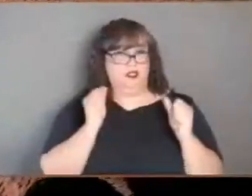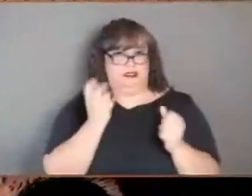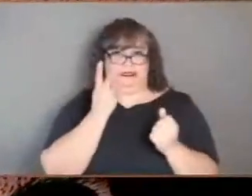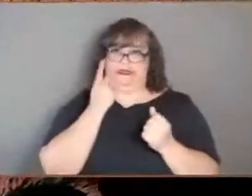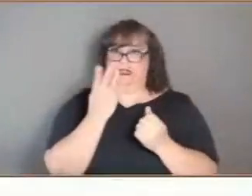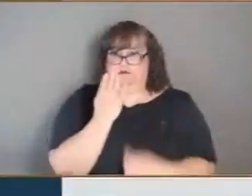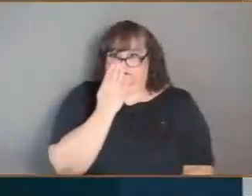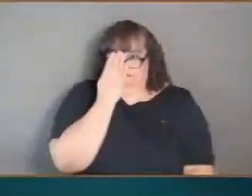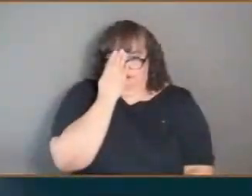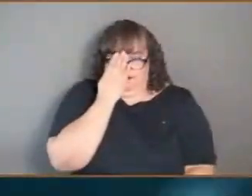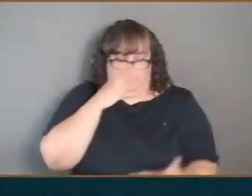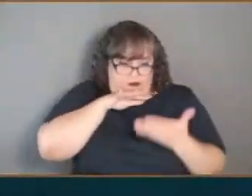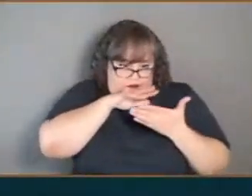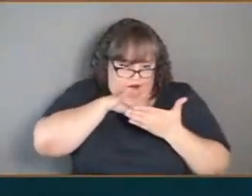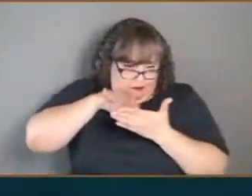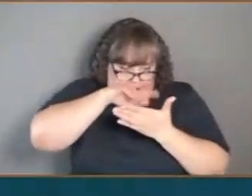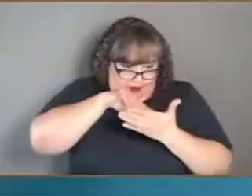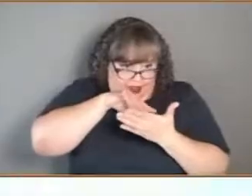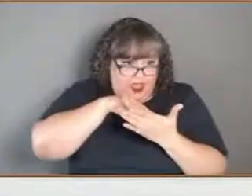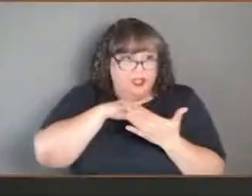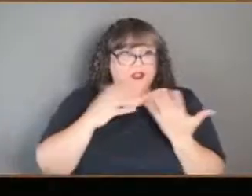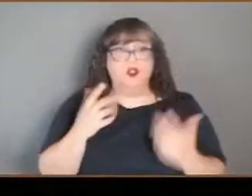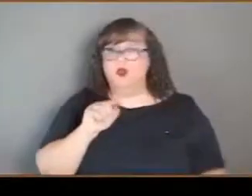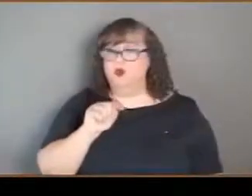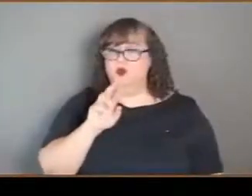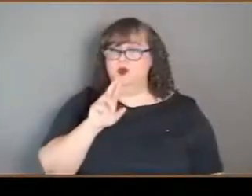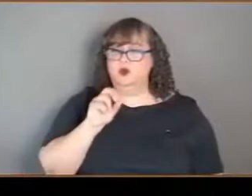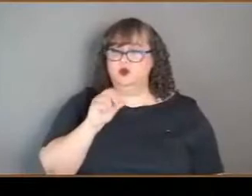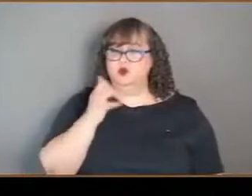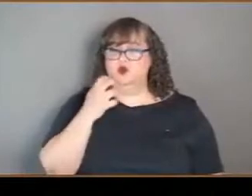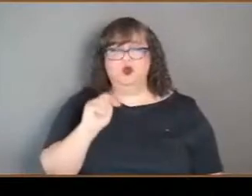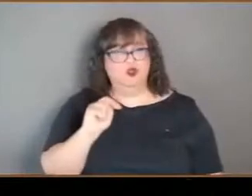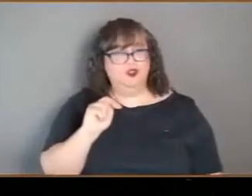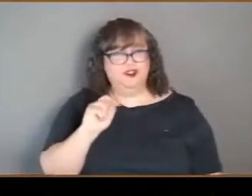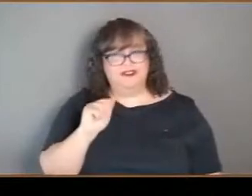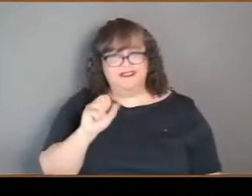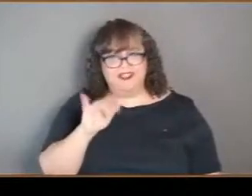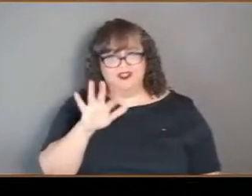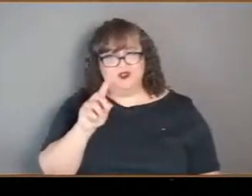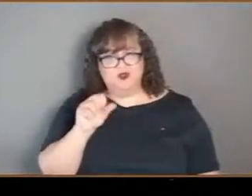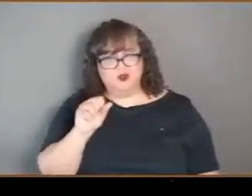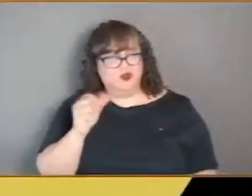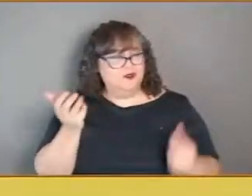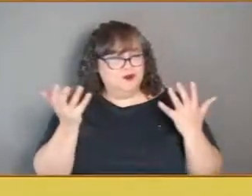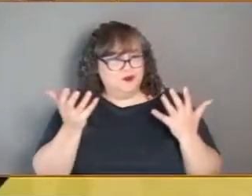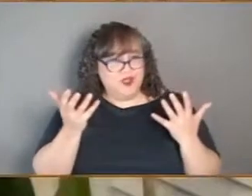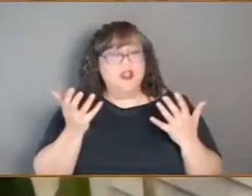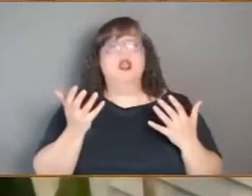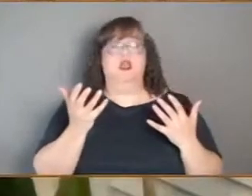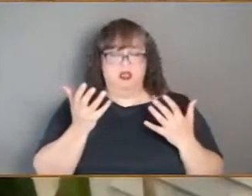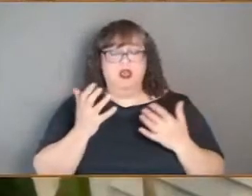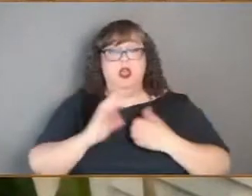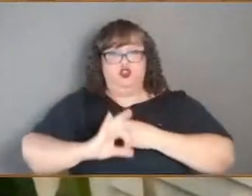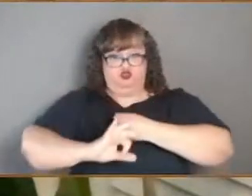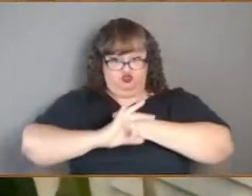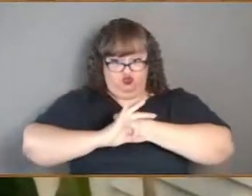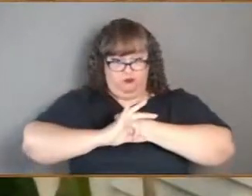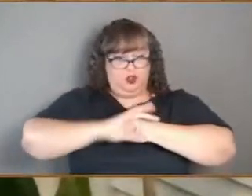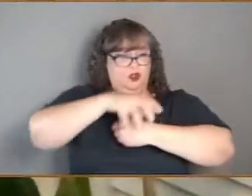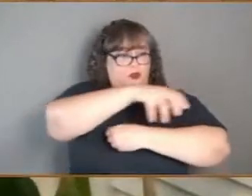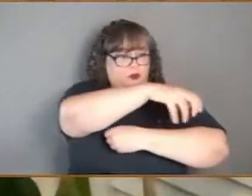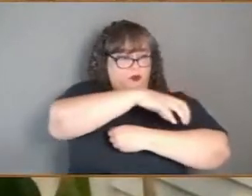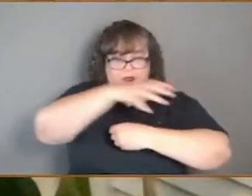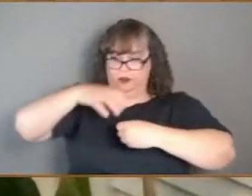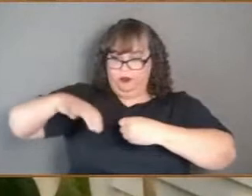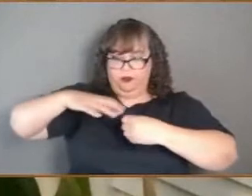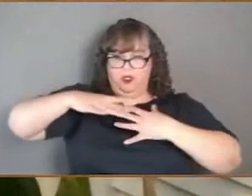up close. So what are the Trojan asteroids? They're asteroids that orbit with Jupiter around the sun that ultimately hold the clues